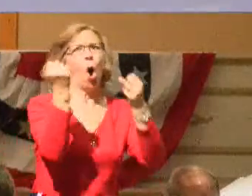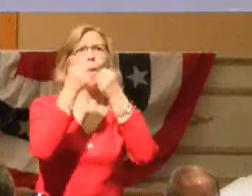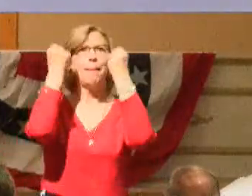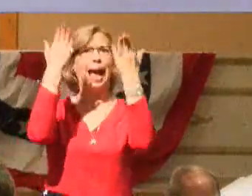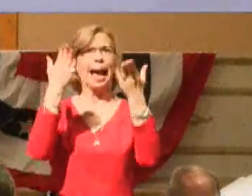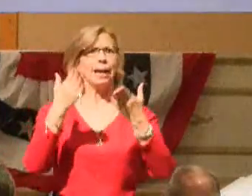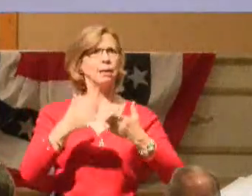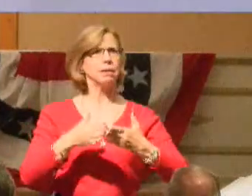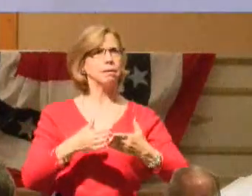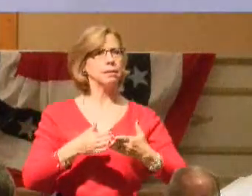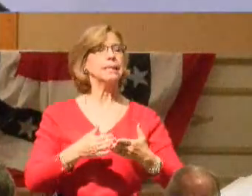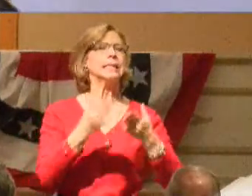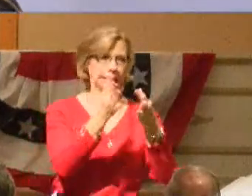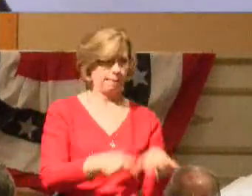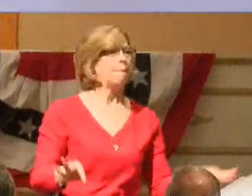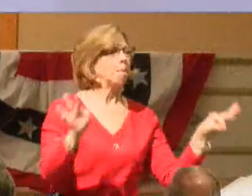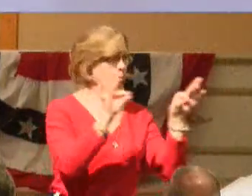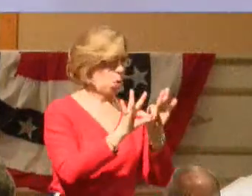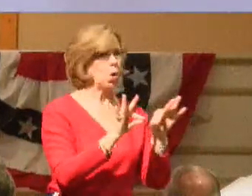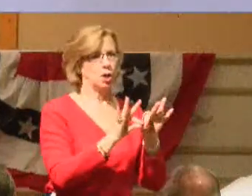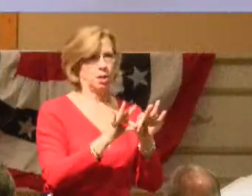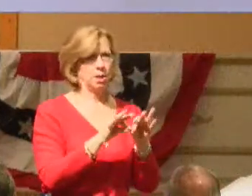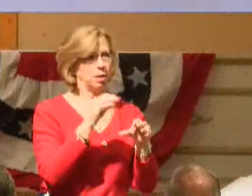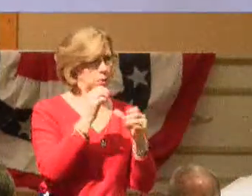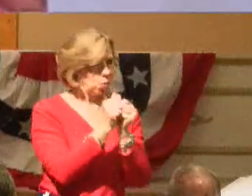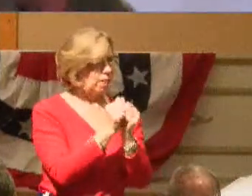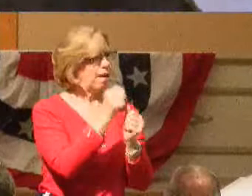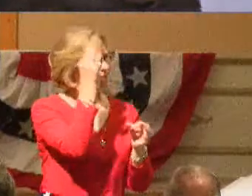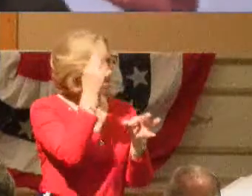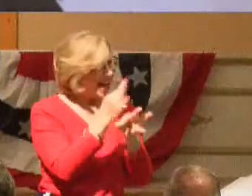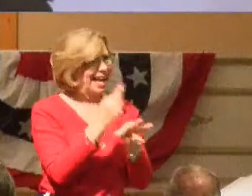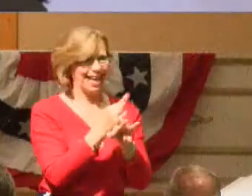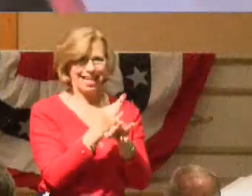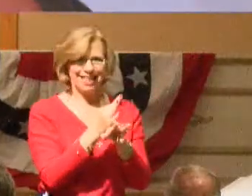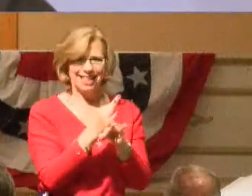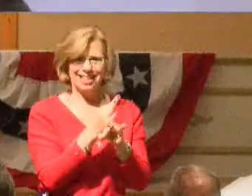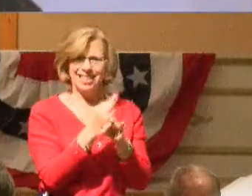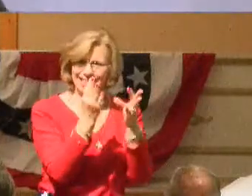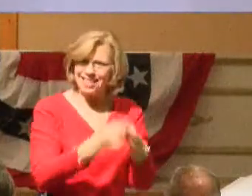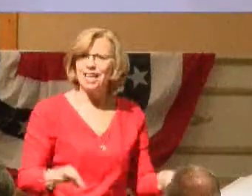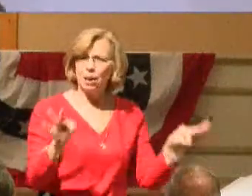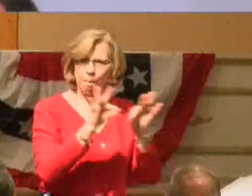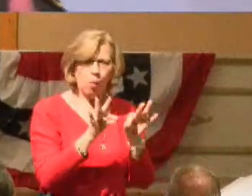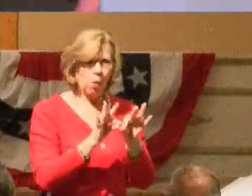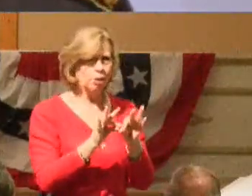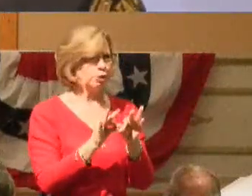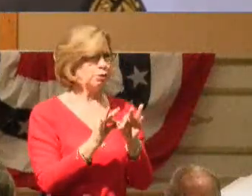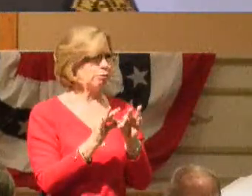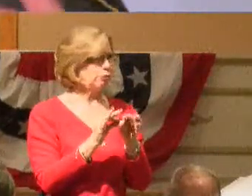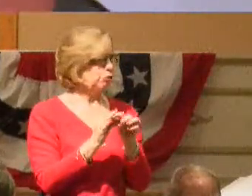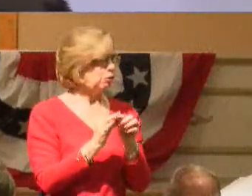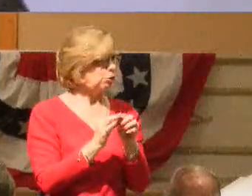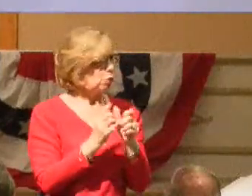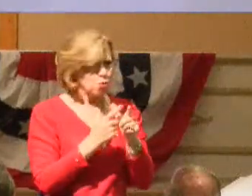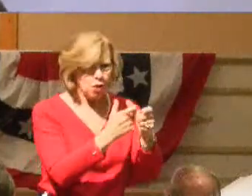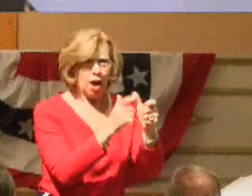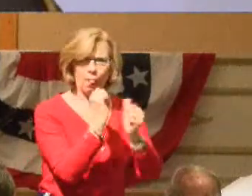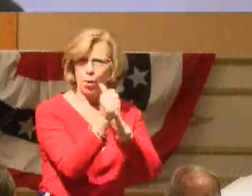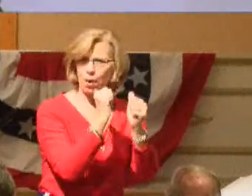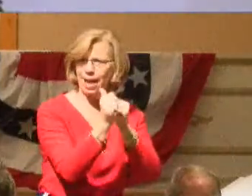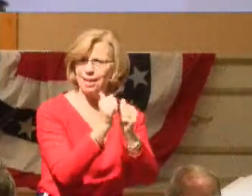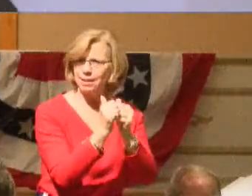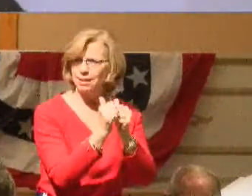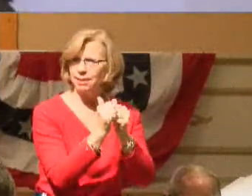Obedience is still essential in the faith. It is still essential in running the race. Know ye not that they